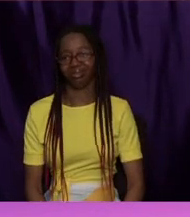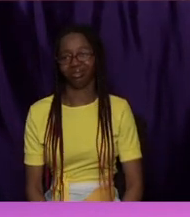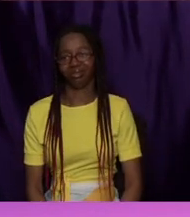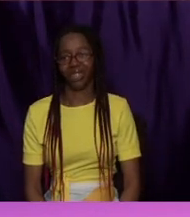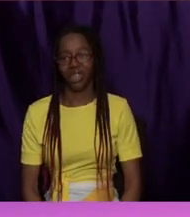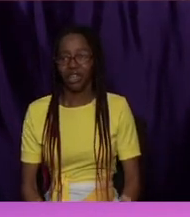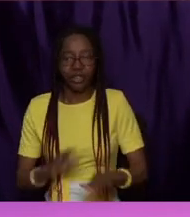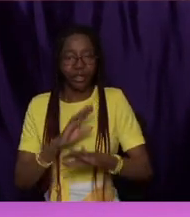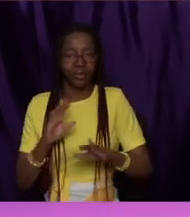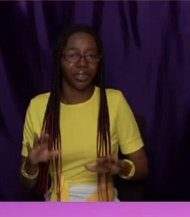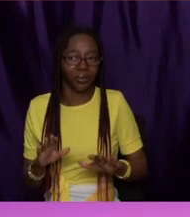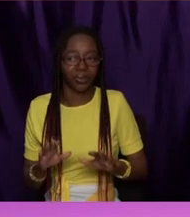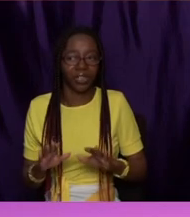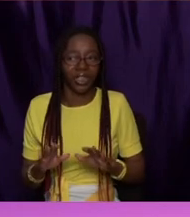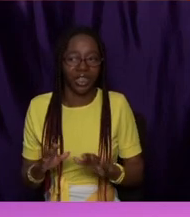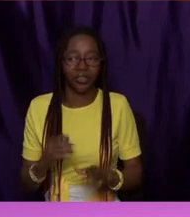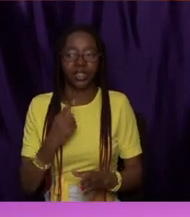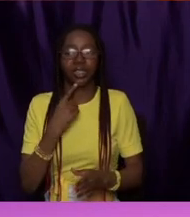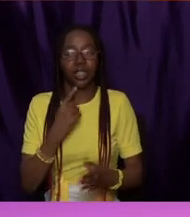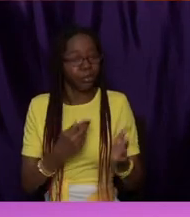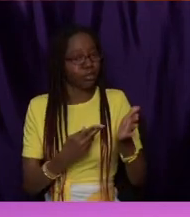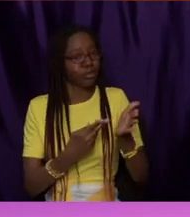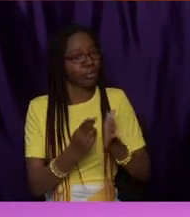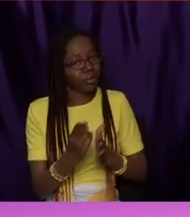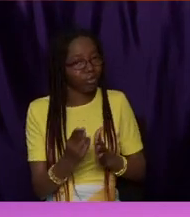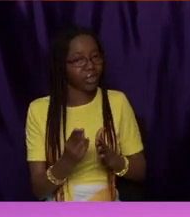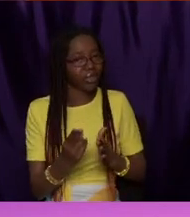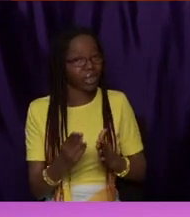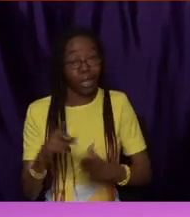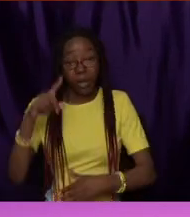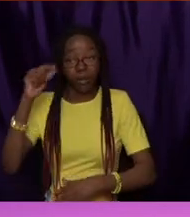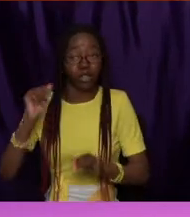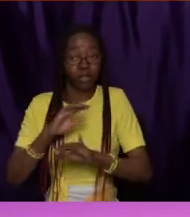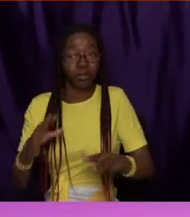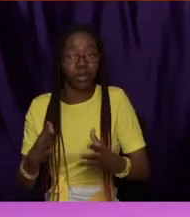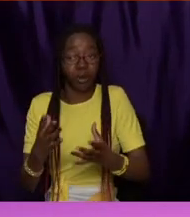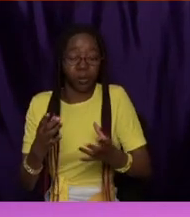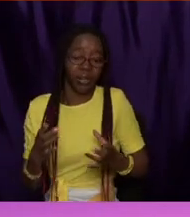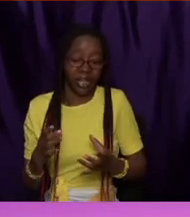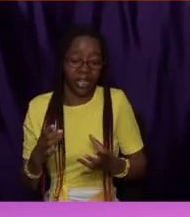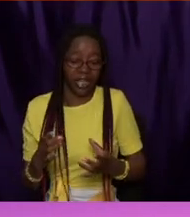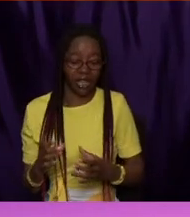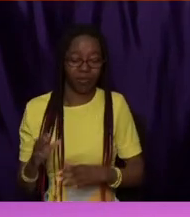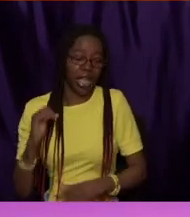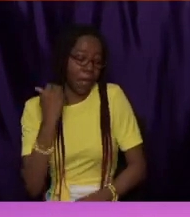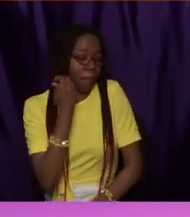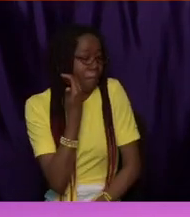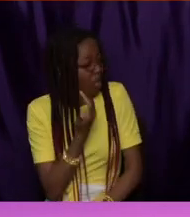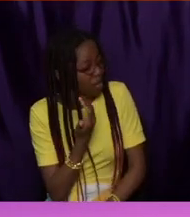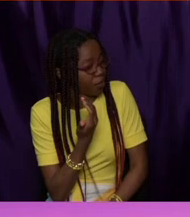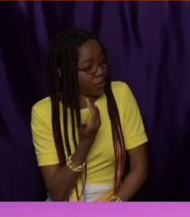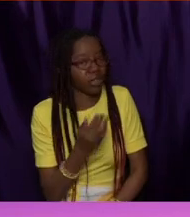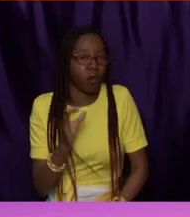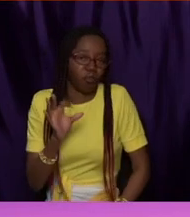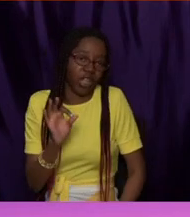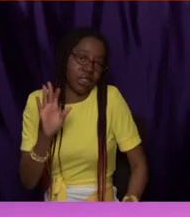You won't even speak up for truth because you don't want to get blasted on social